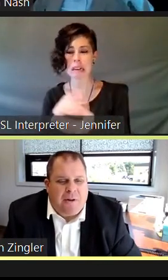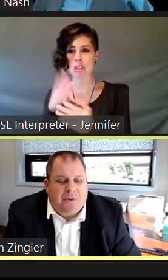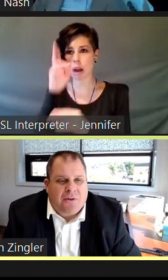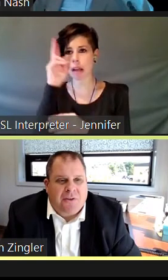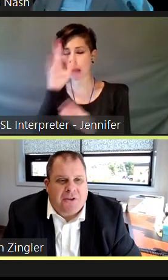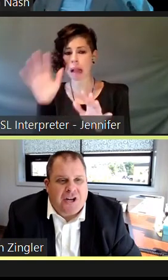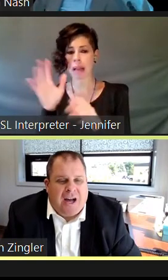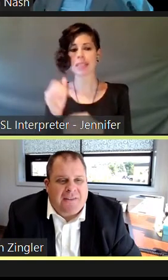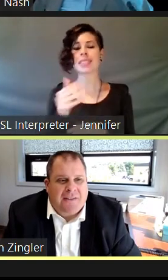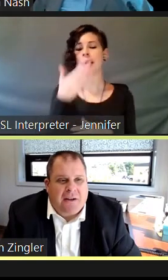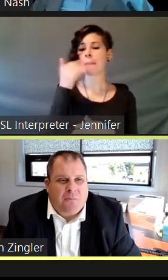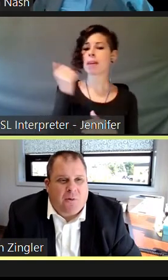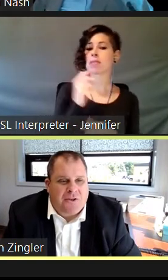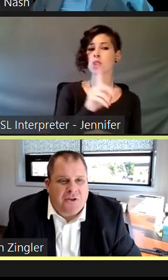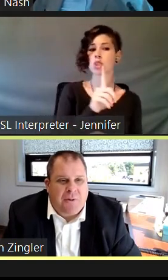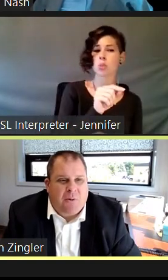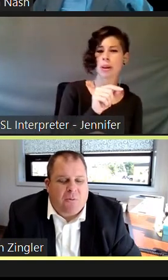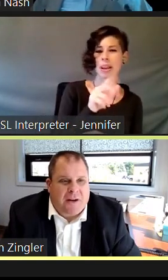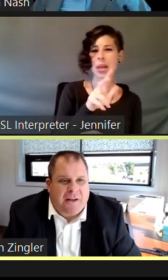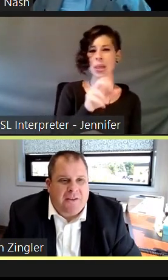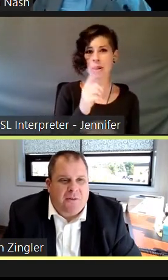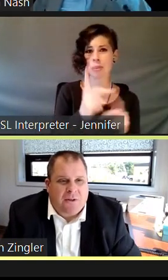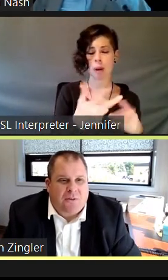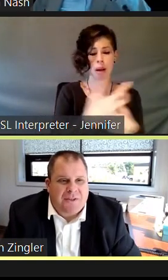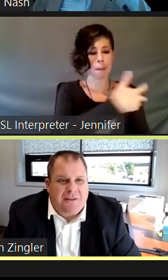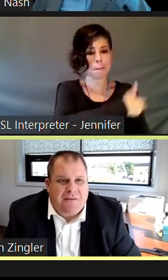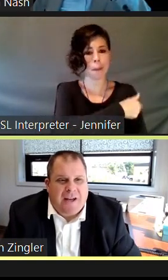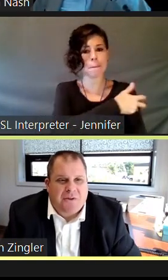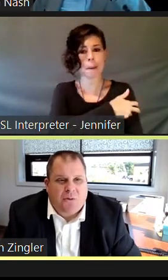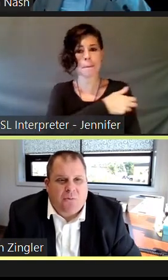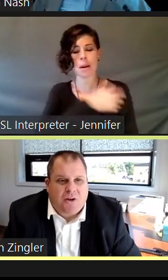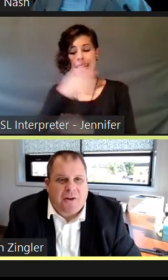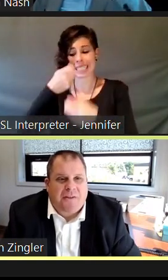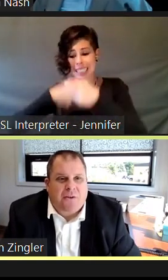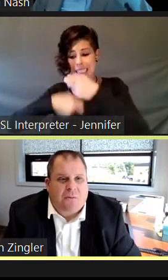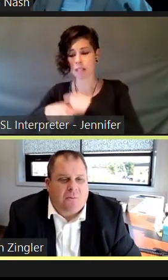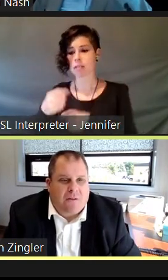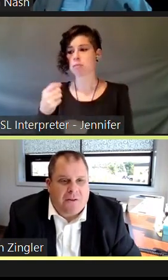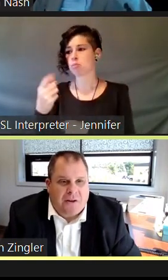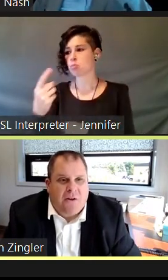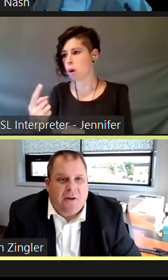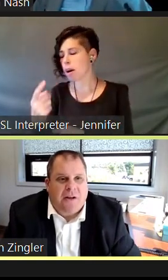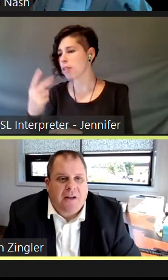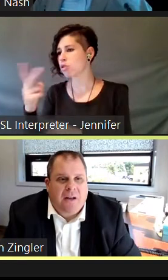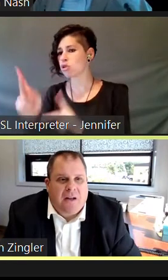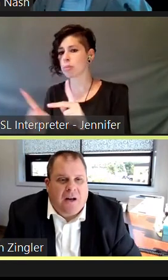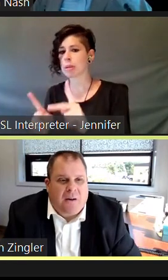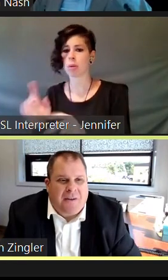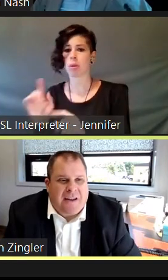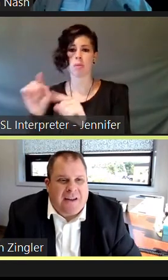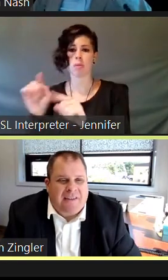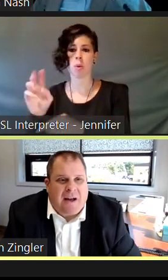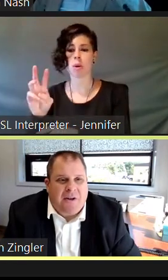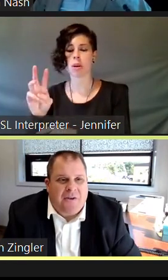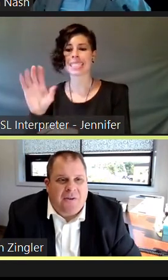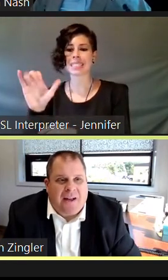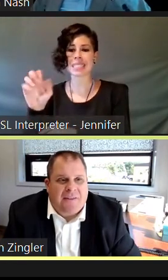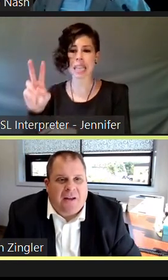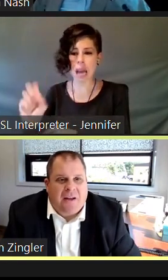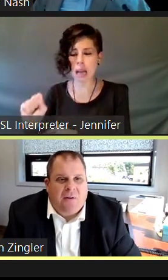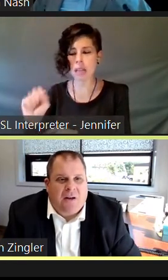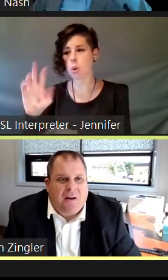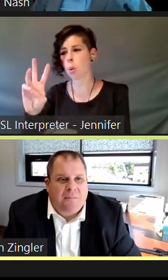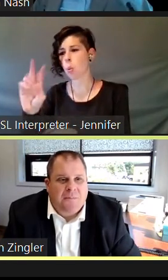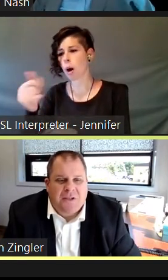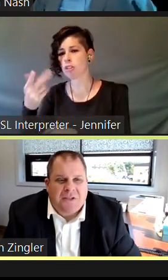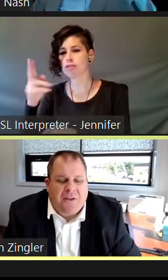30 people their shots instead of 1 or 2 people walking into a local CVS or a Walgreens or wherever they're going, and taking time to do that.